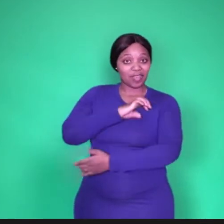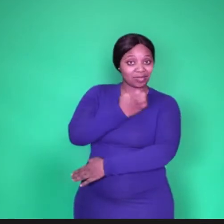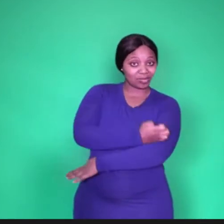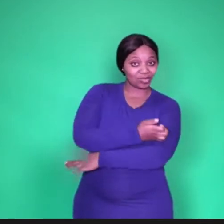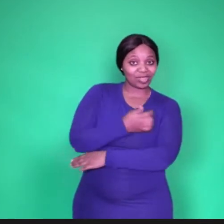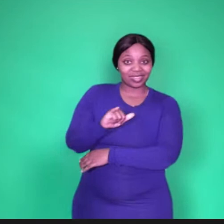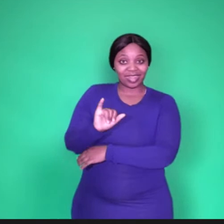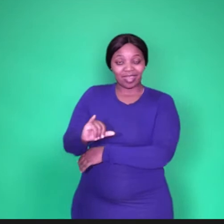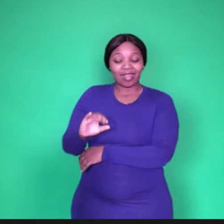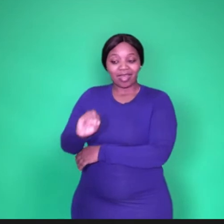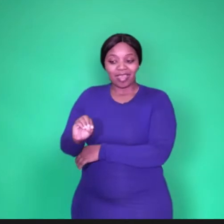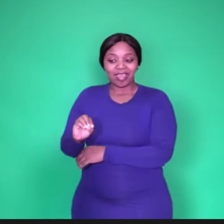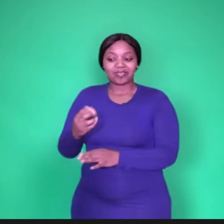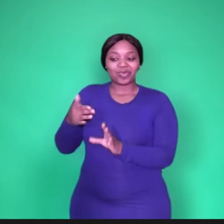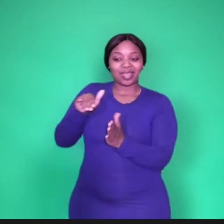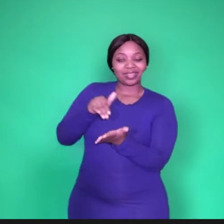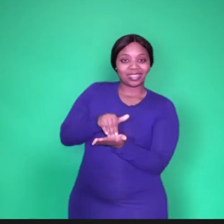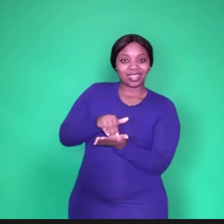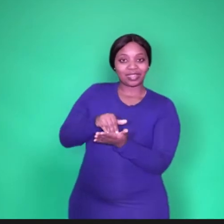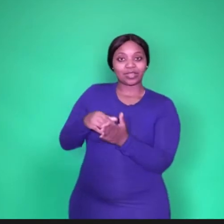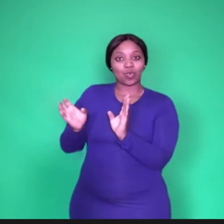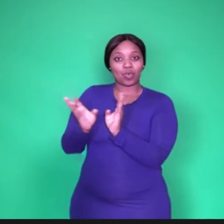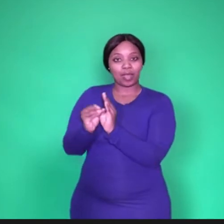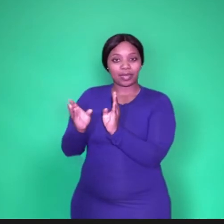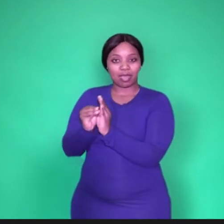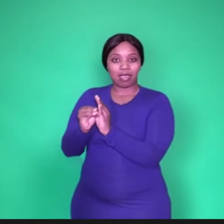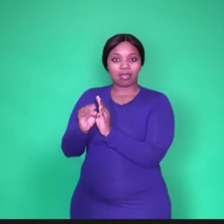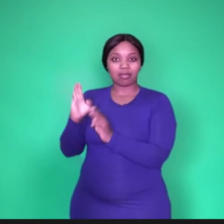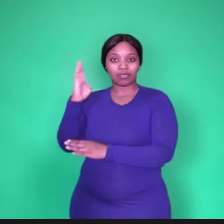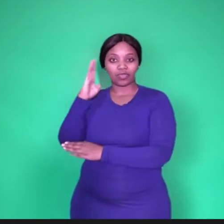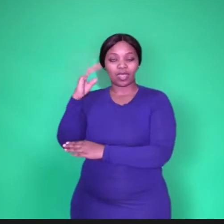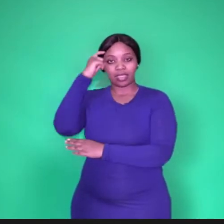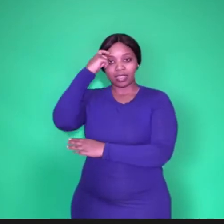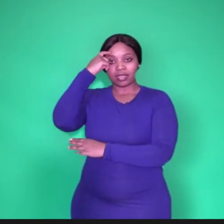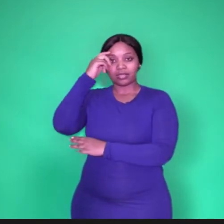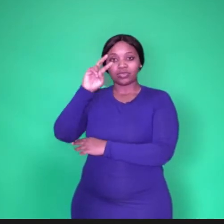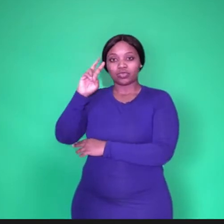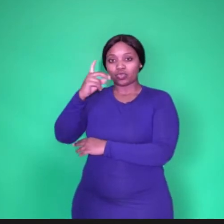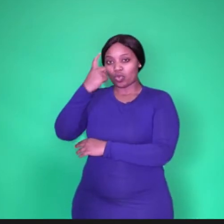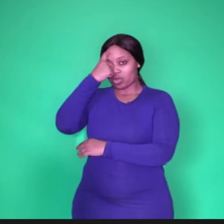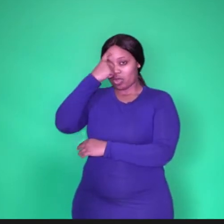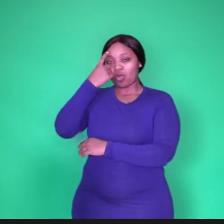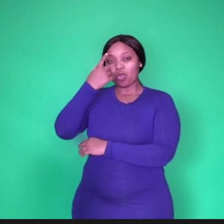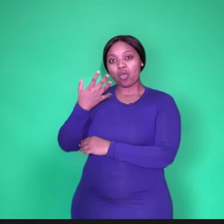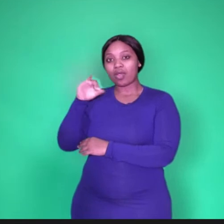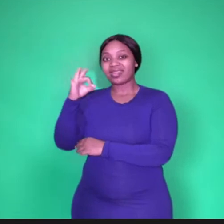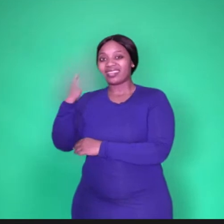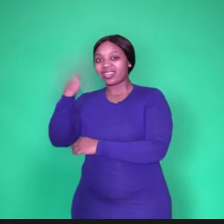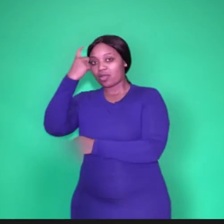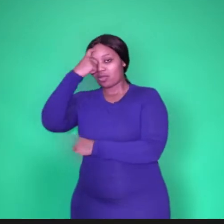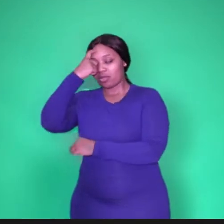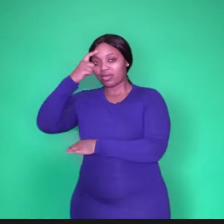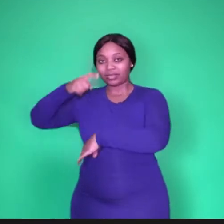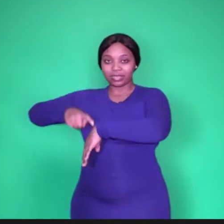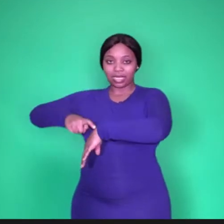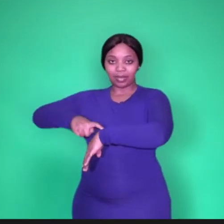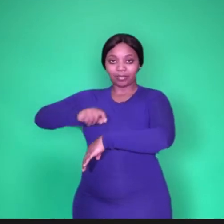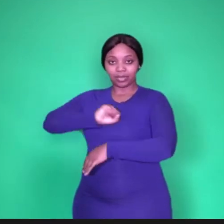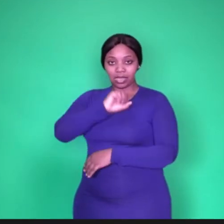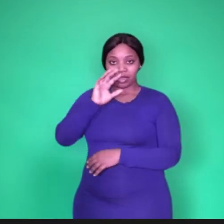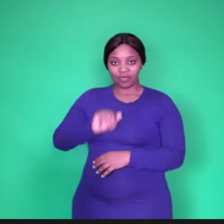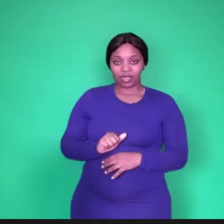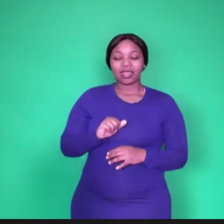this afternoon, I think it's at 2 o'clock or 3 o'clock our time. And hopefully you'll find that interesting as